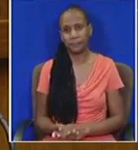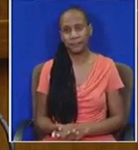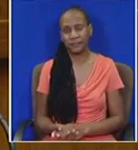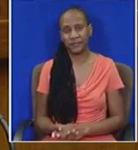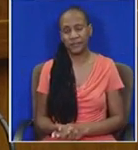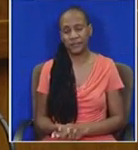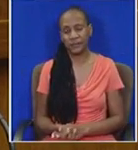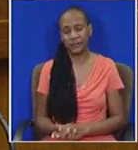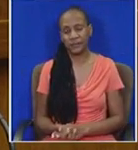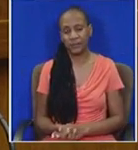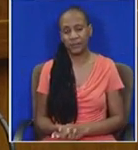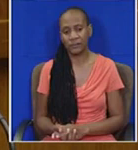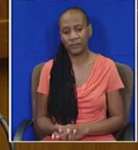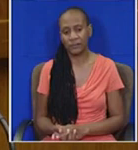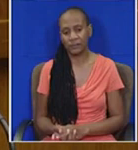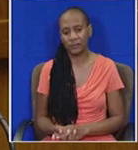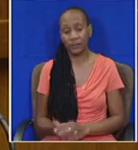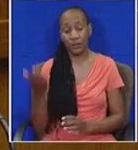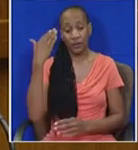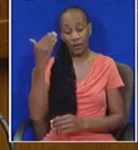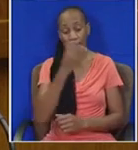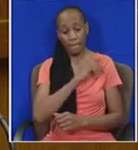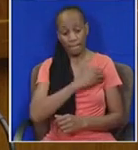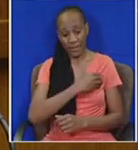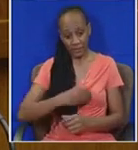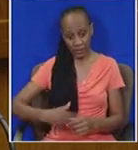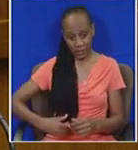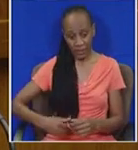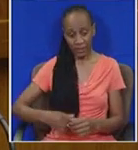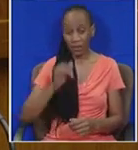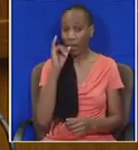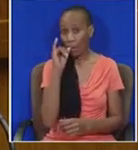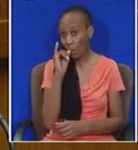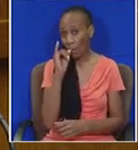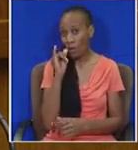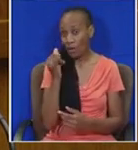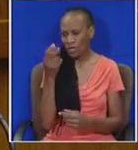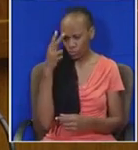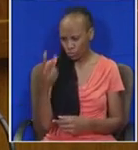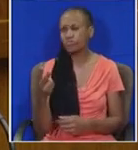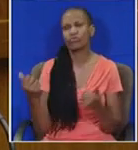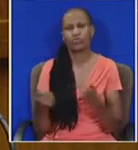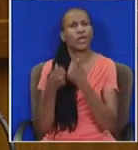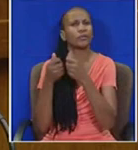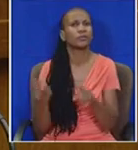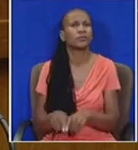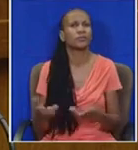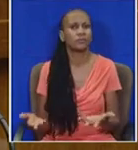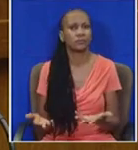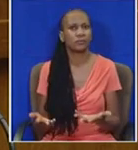investment. Our former president, Mr. Cde Mondli, captured this challenge